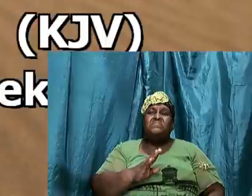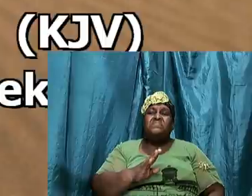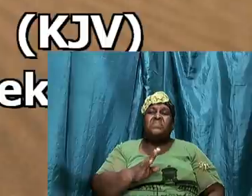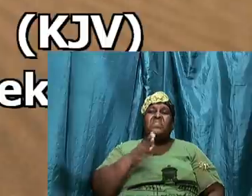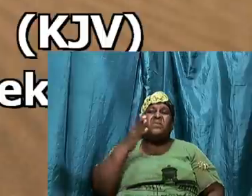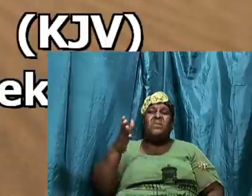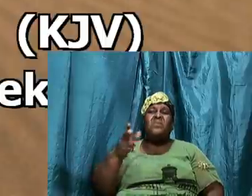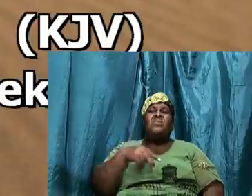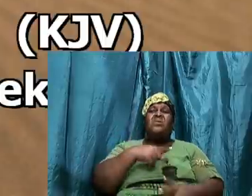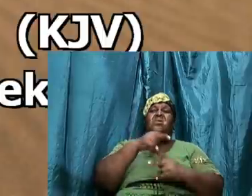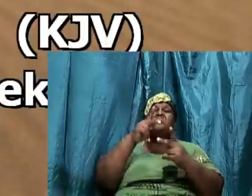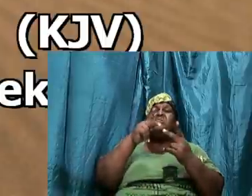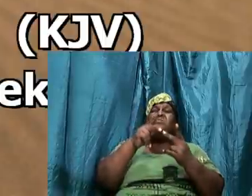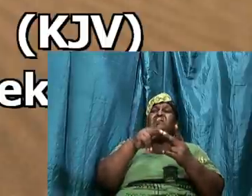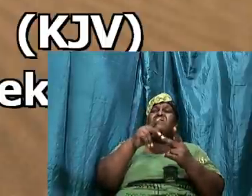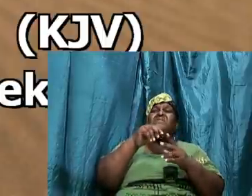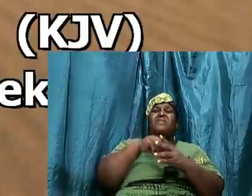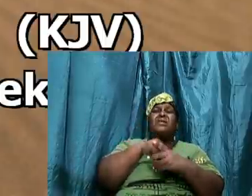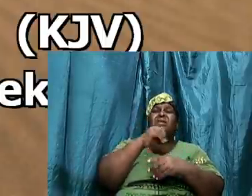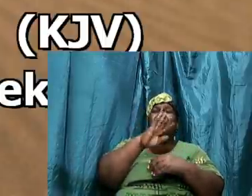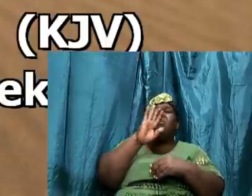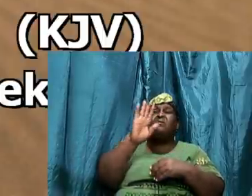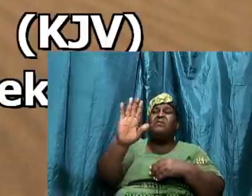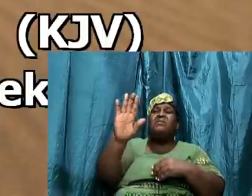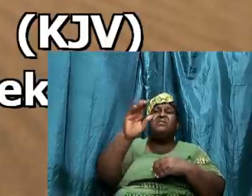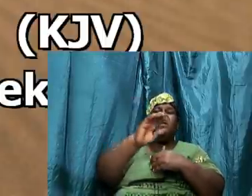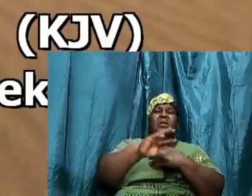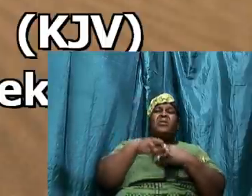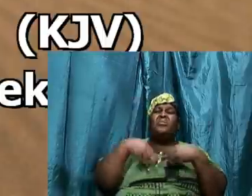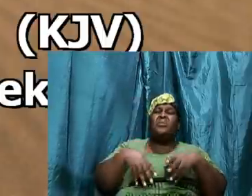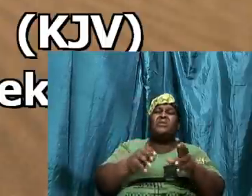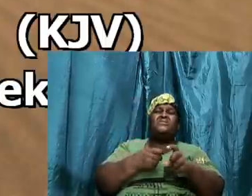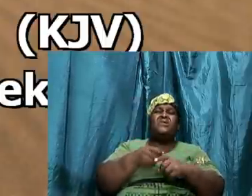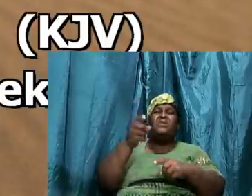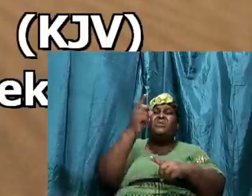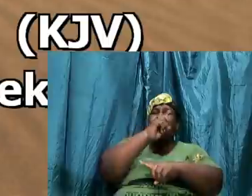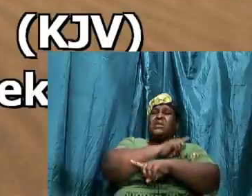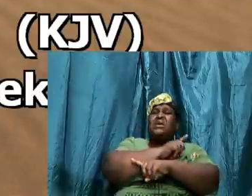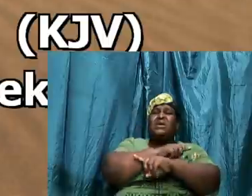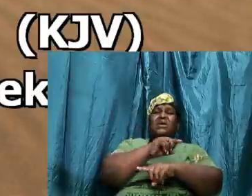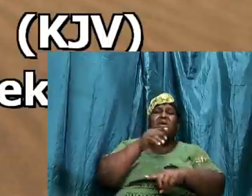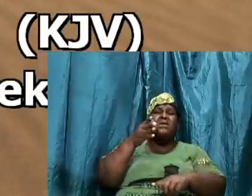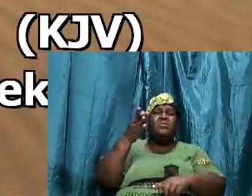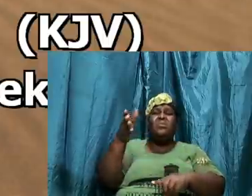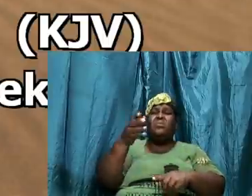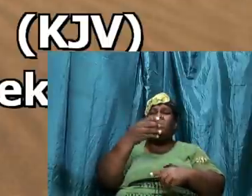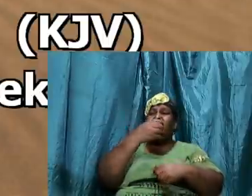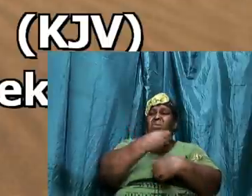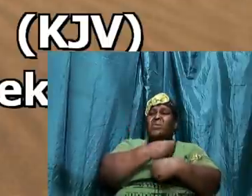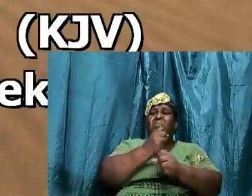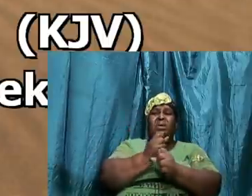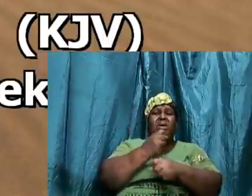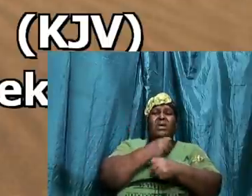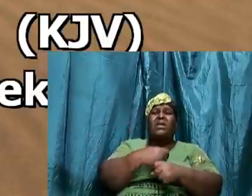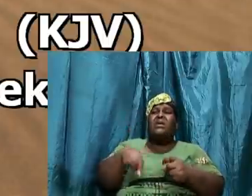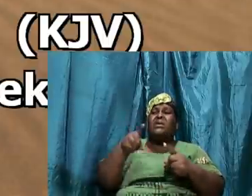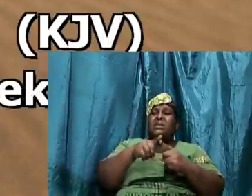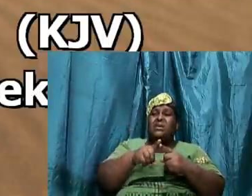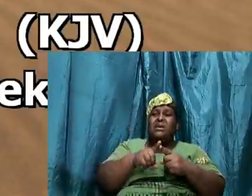Thou was perfect in thy ways from the day that thou was created till